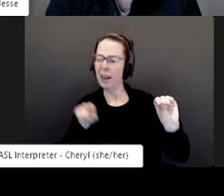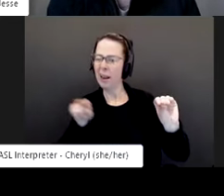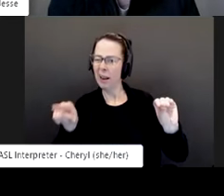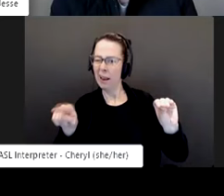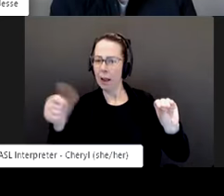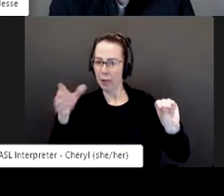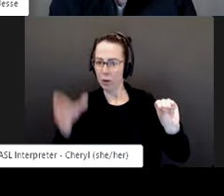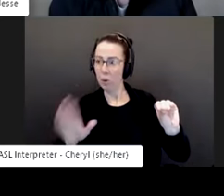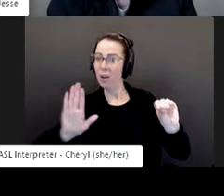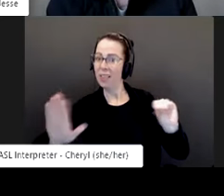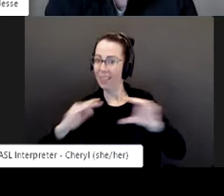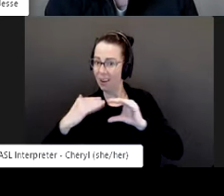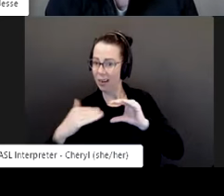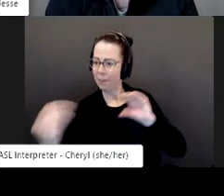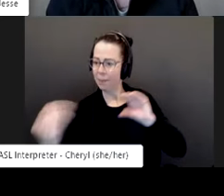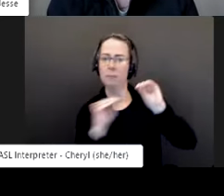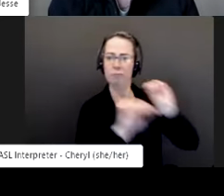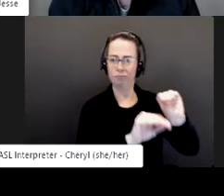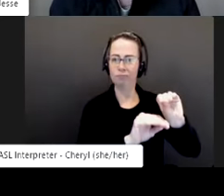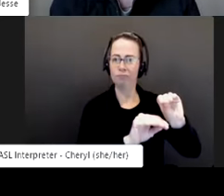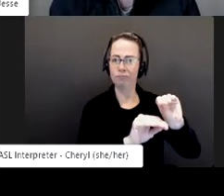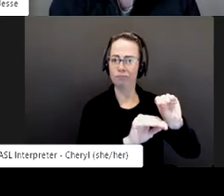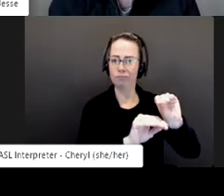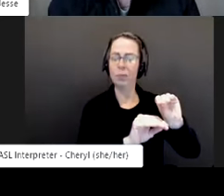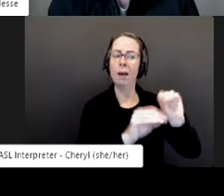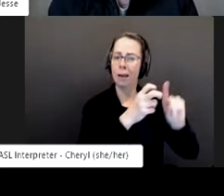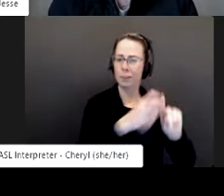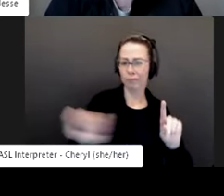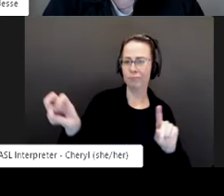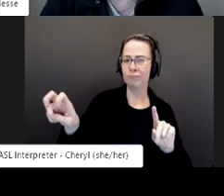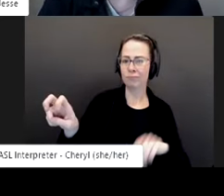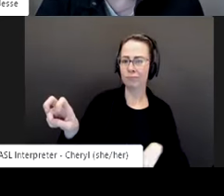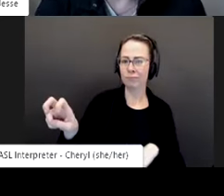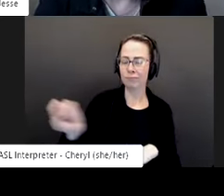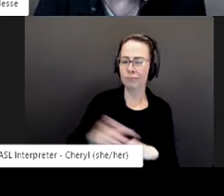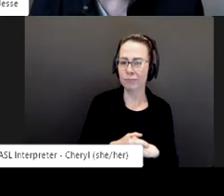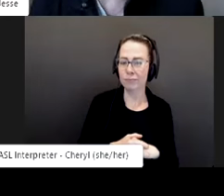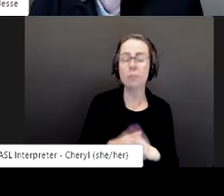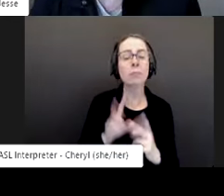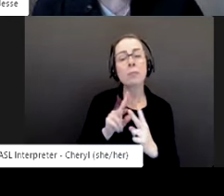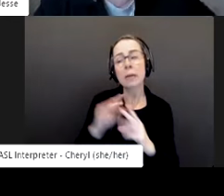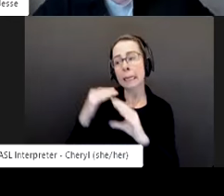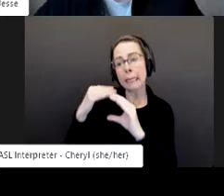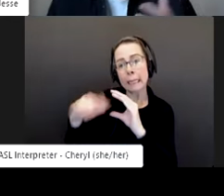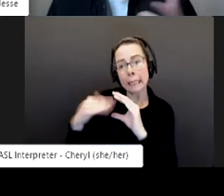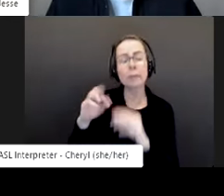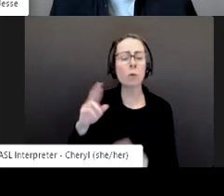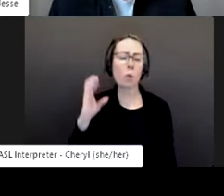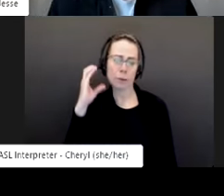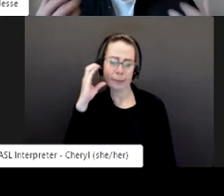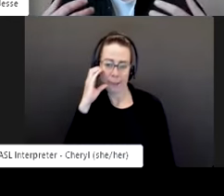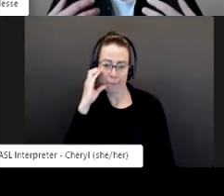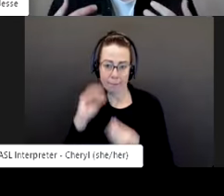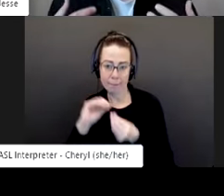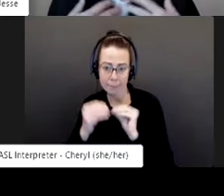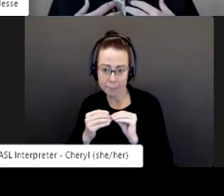another person either by email or with a cell phone number. So that's one thing that's a little different.